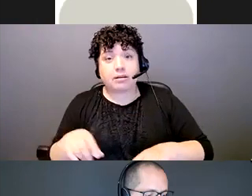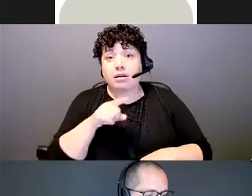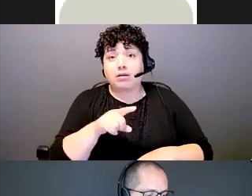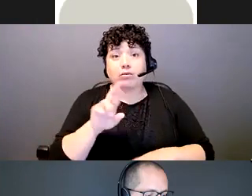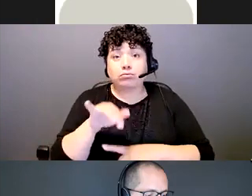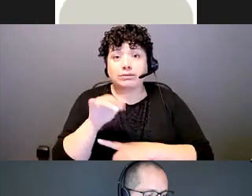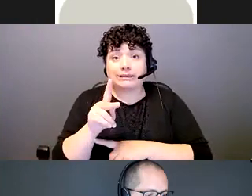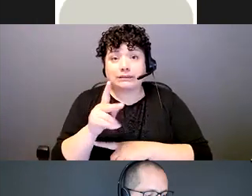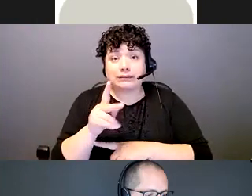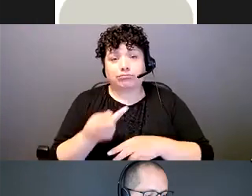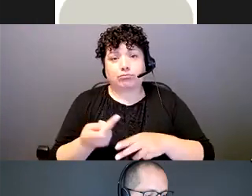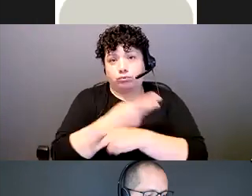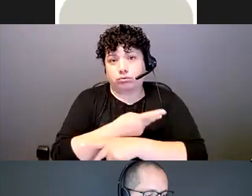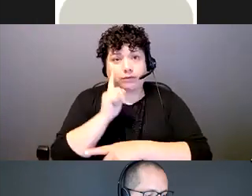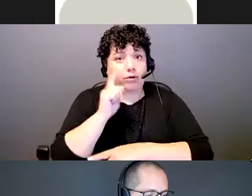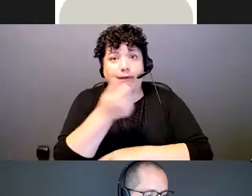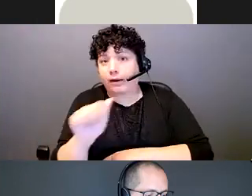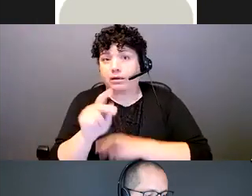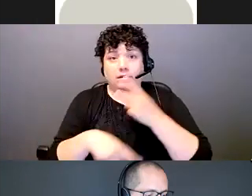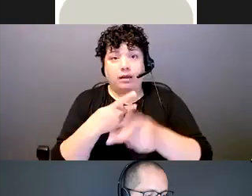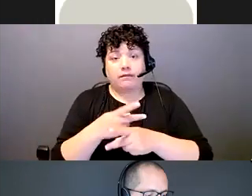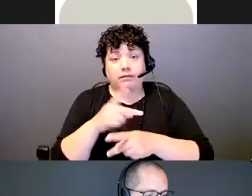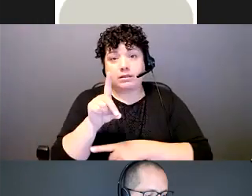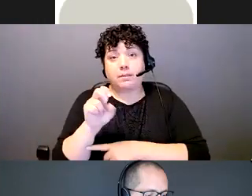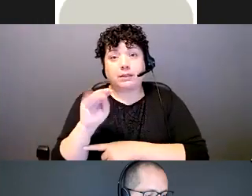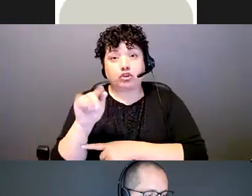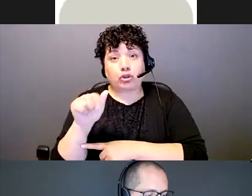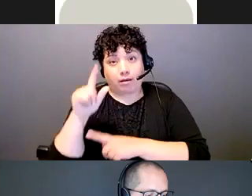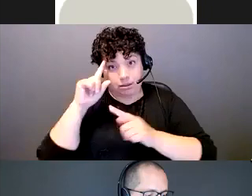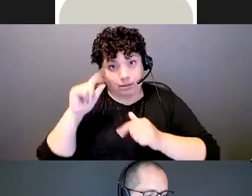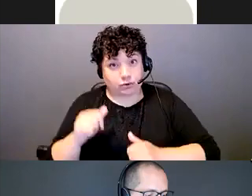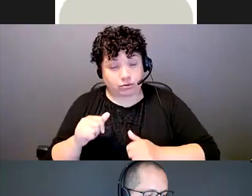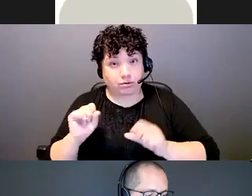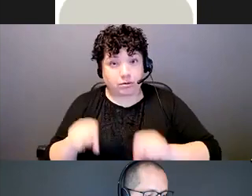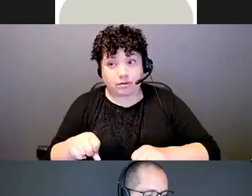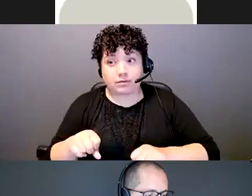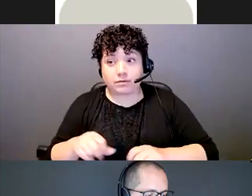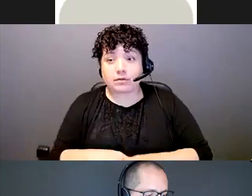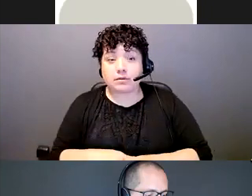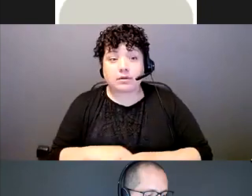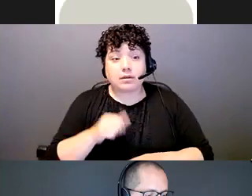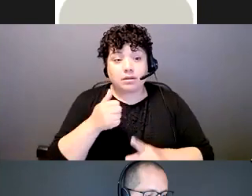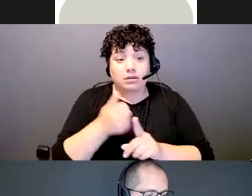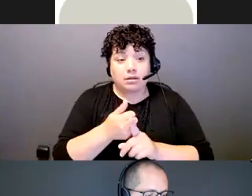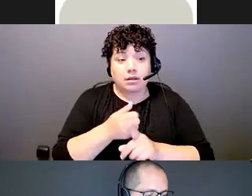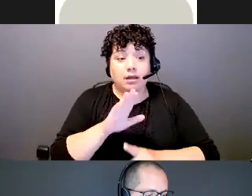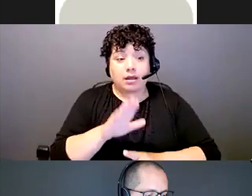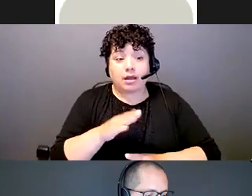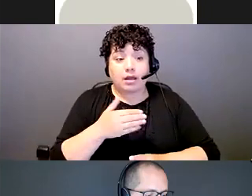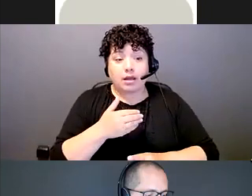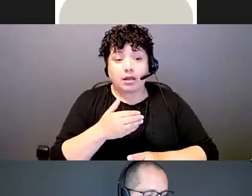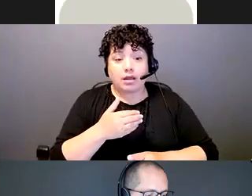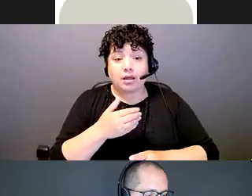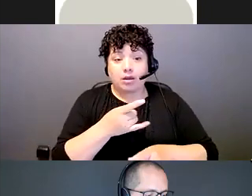dementia. And people with alcohol use disorder perform worse than controls in